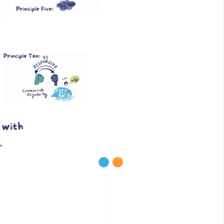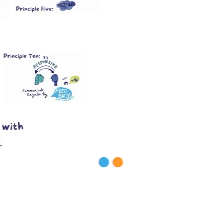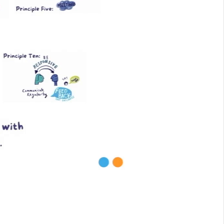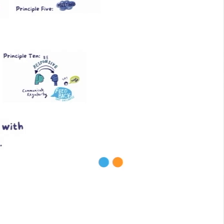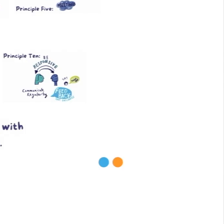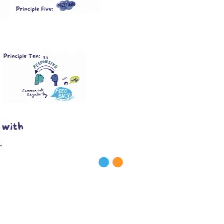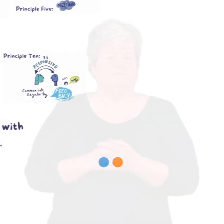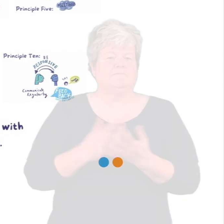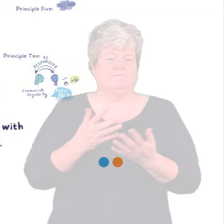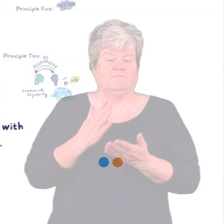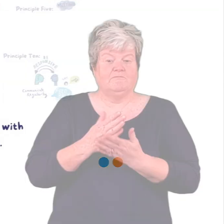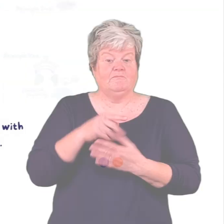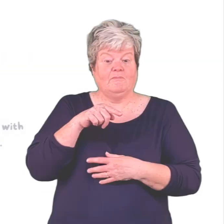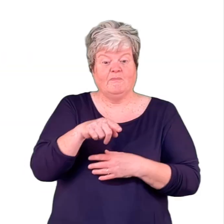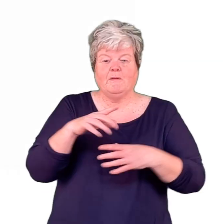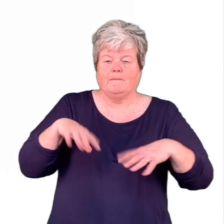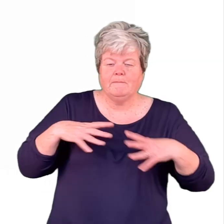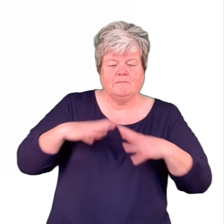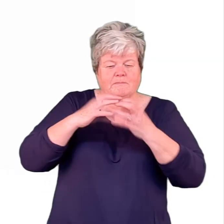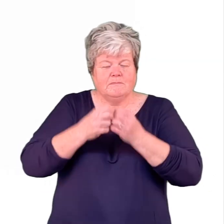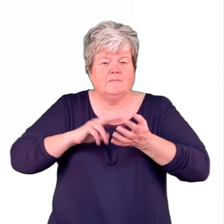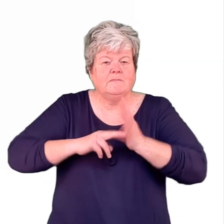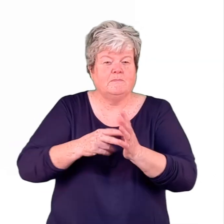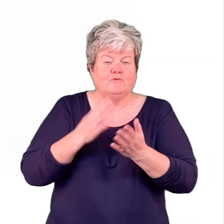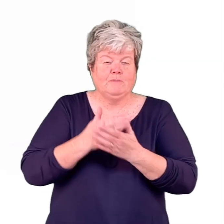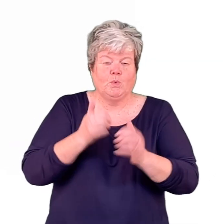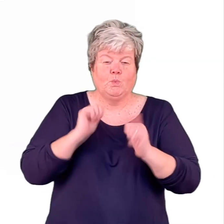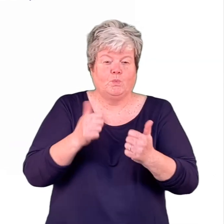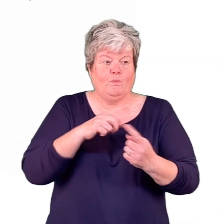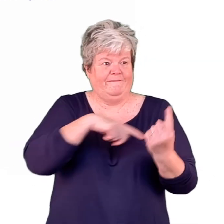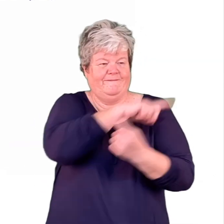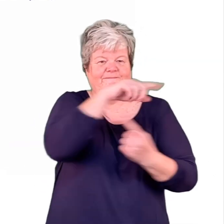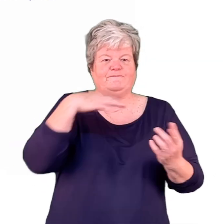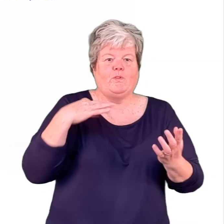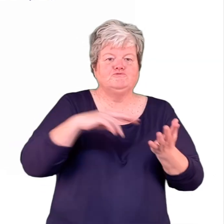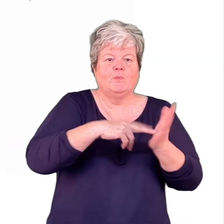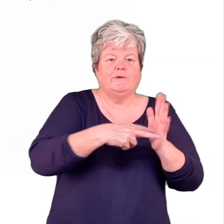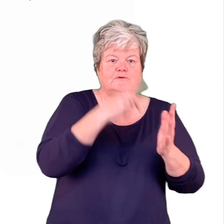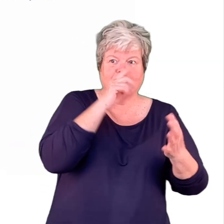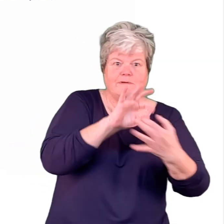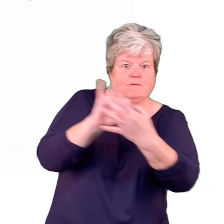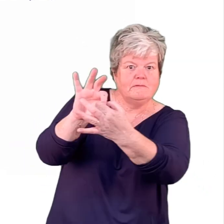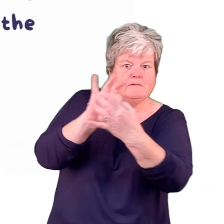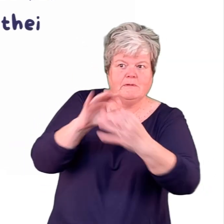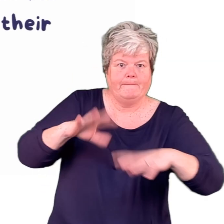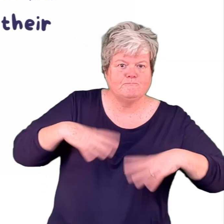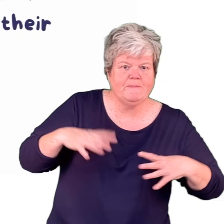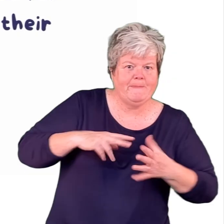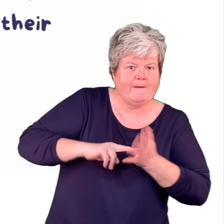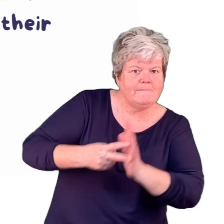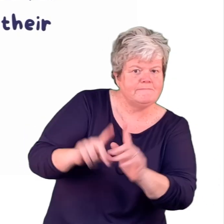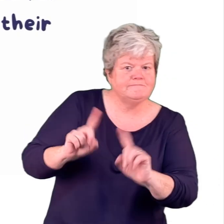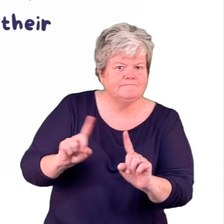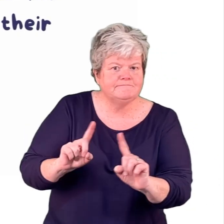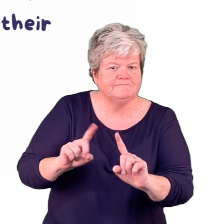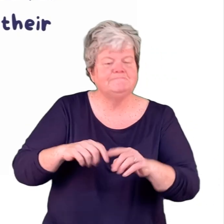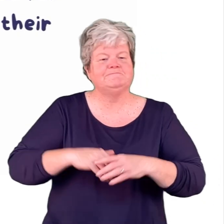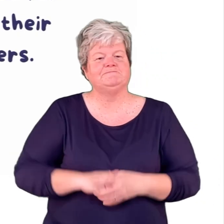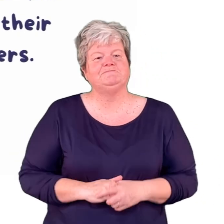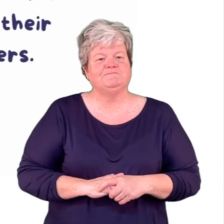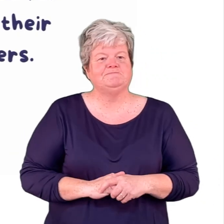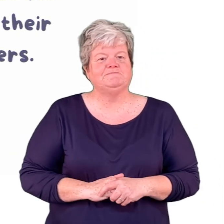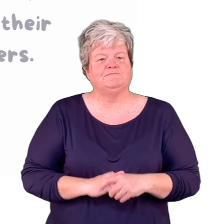health and care research. It also provides a great resource for VCSE organisations to inform their conversations